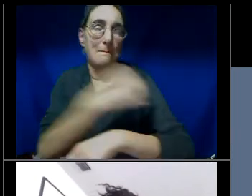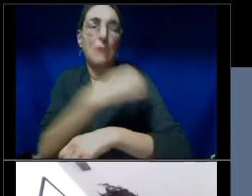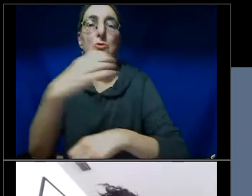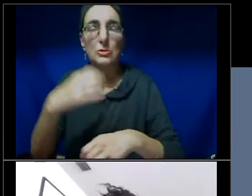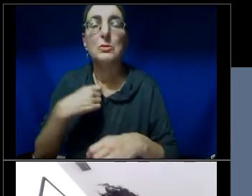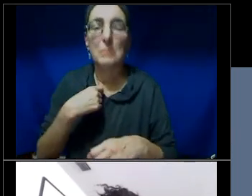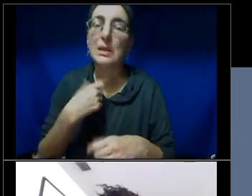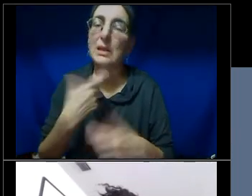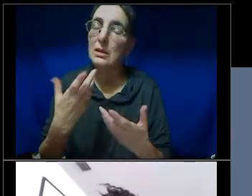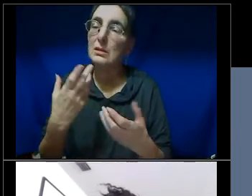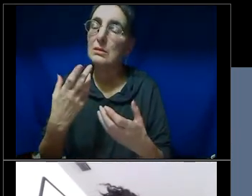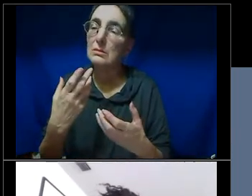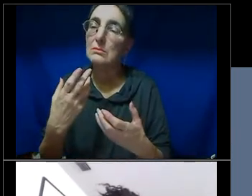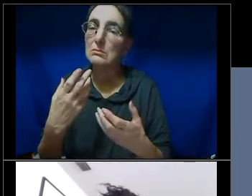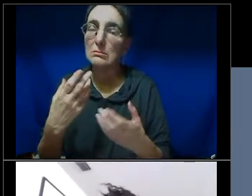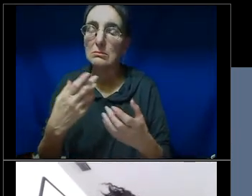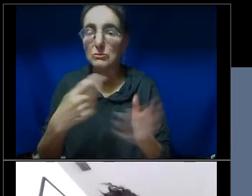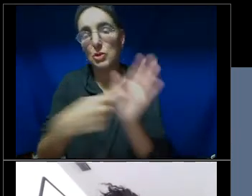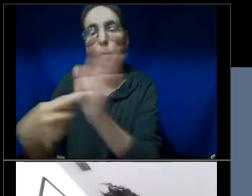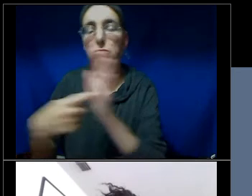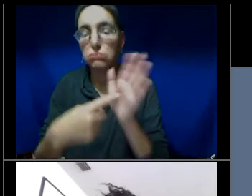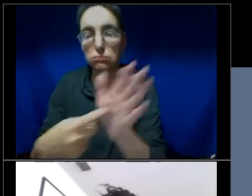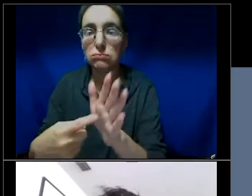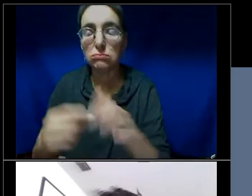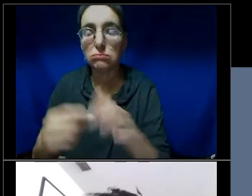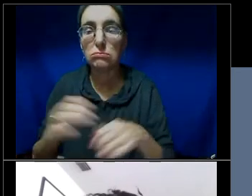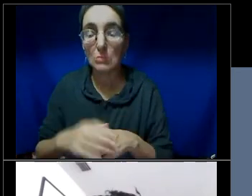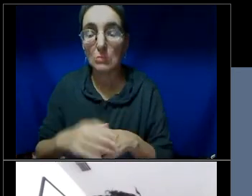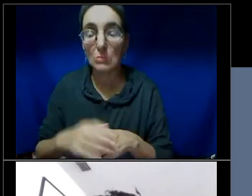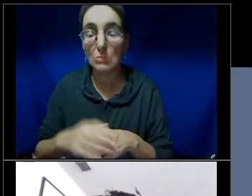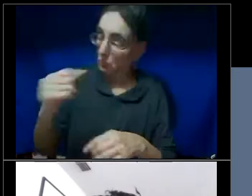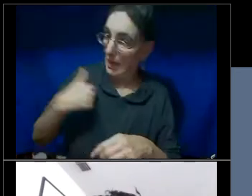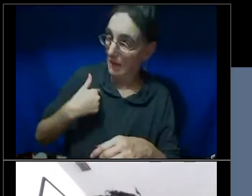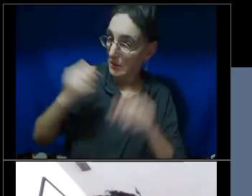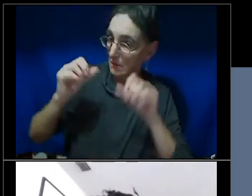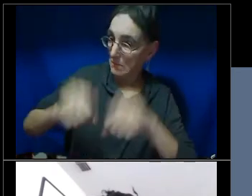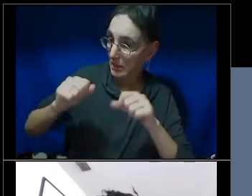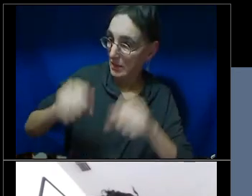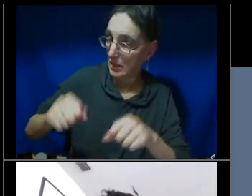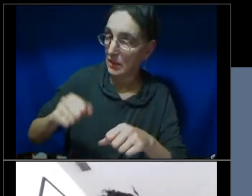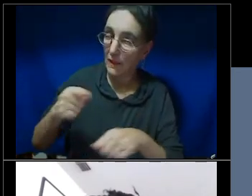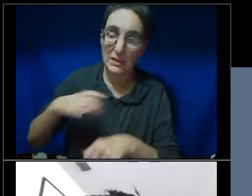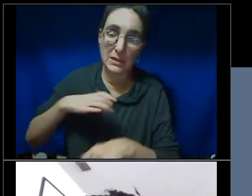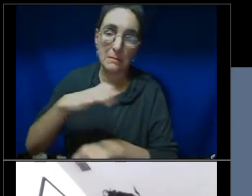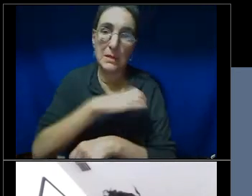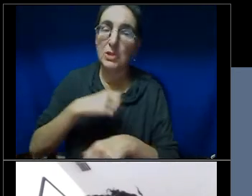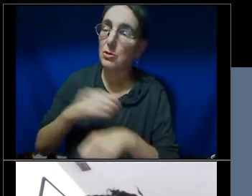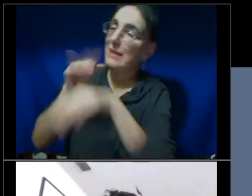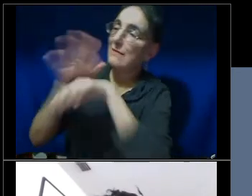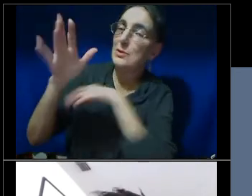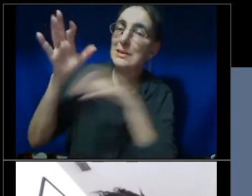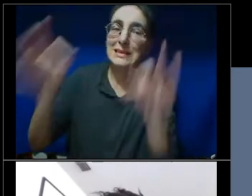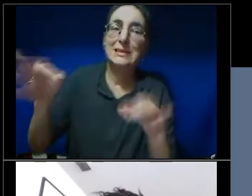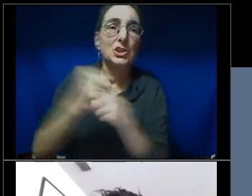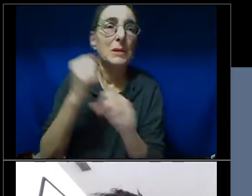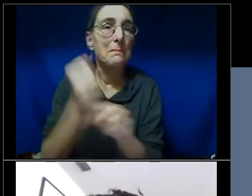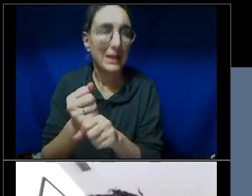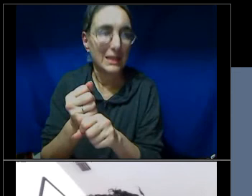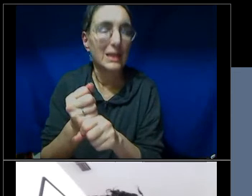right? Do we have the ability as a committee to influence decision making? I think power, can be a scary word to some,